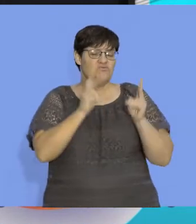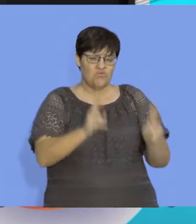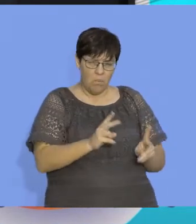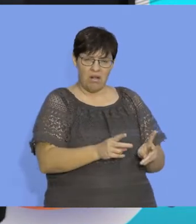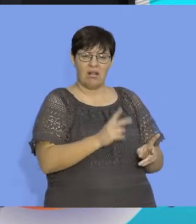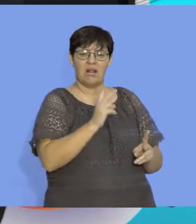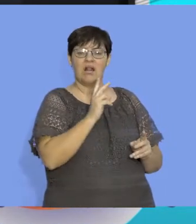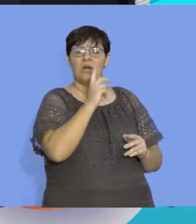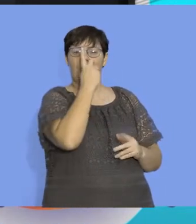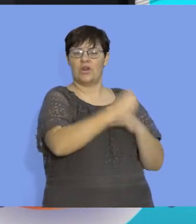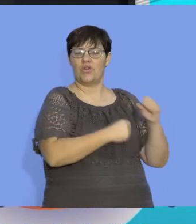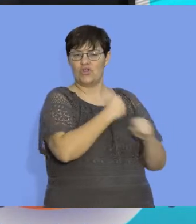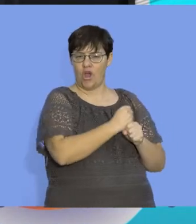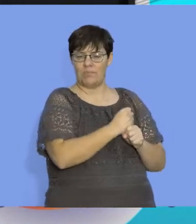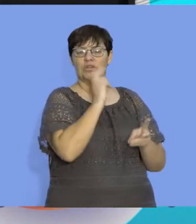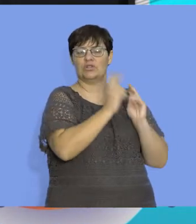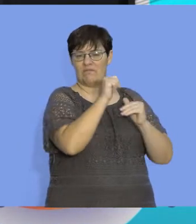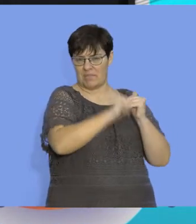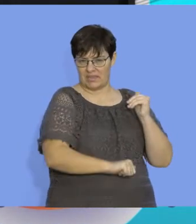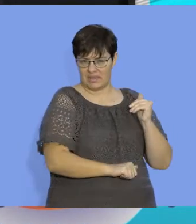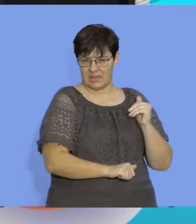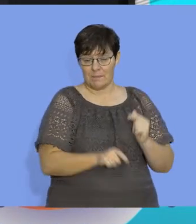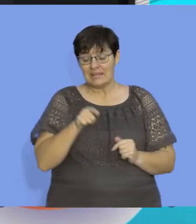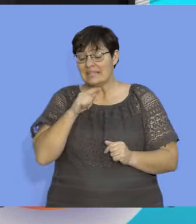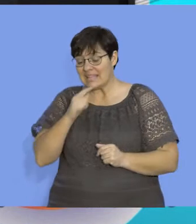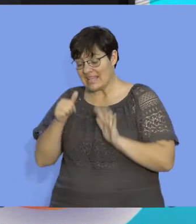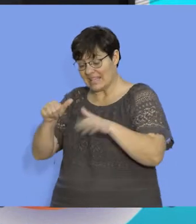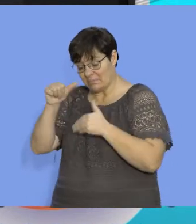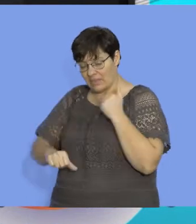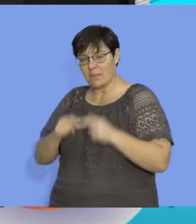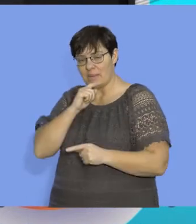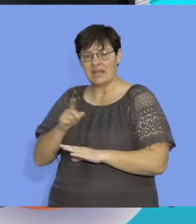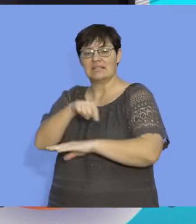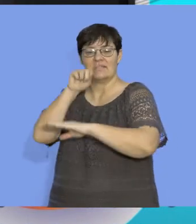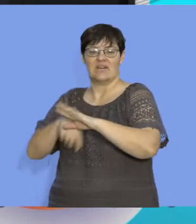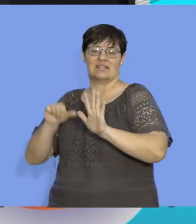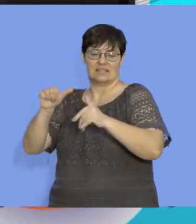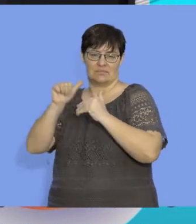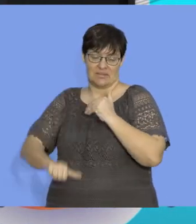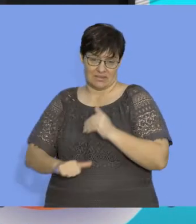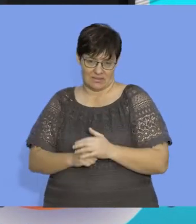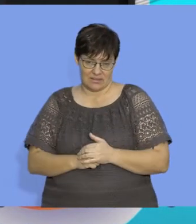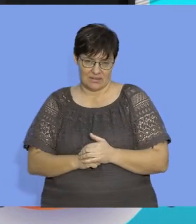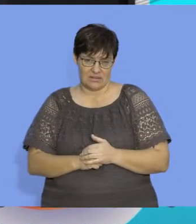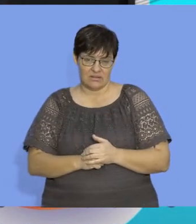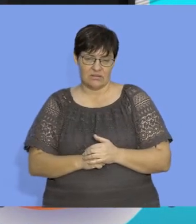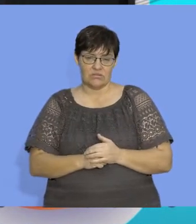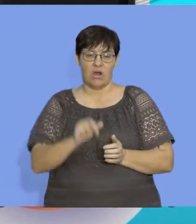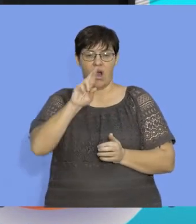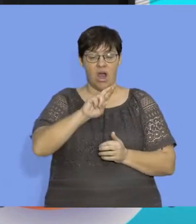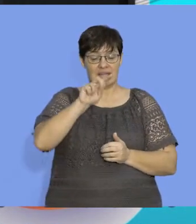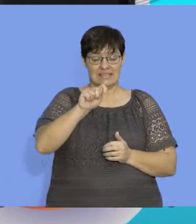be for the year, but don't take for granted it will always be for the year. So it's important to